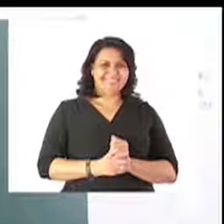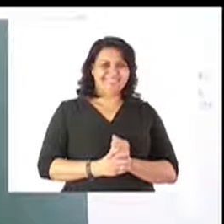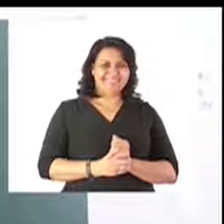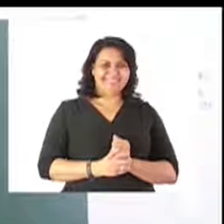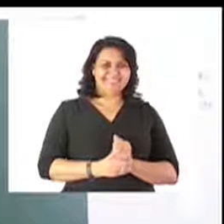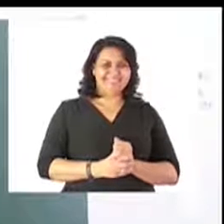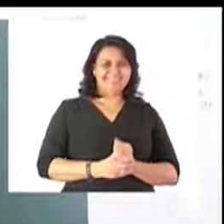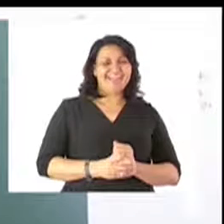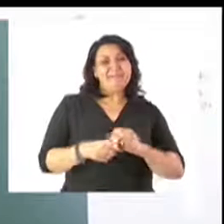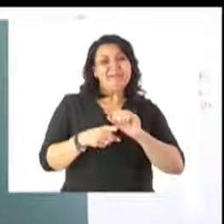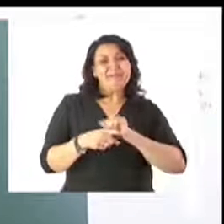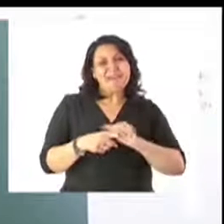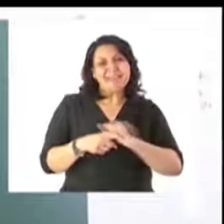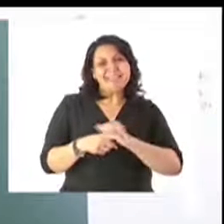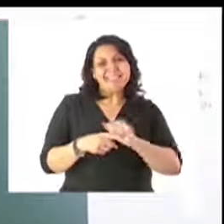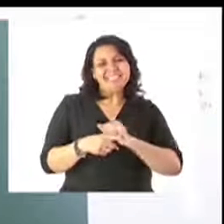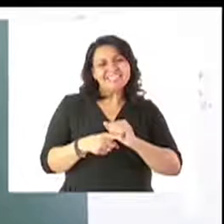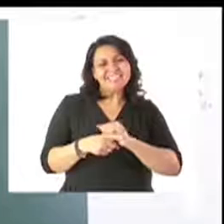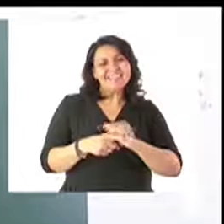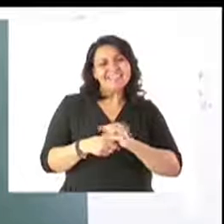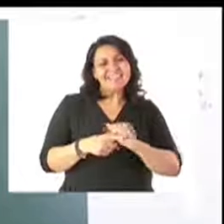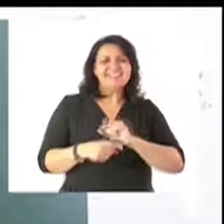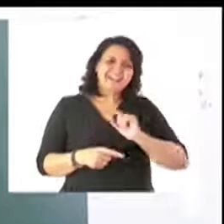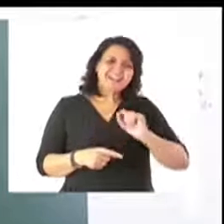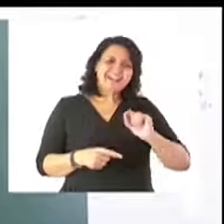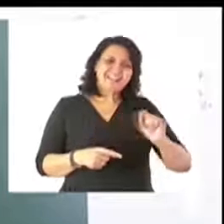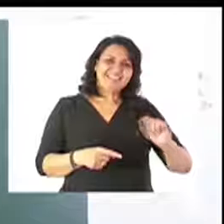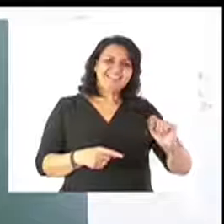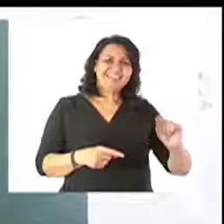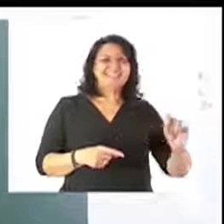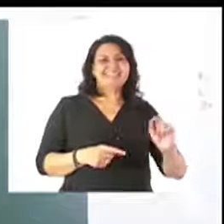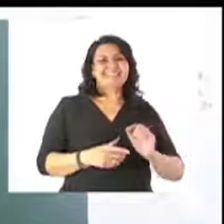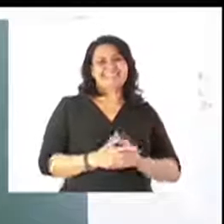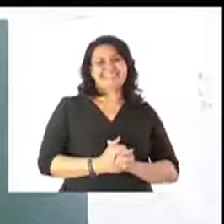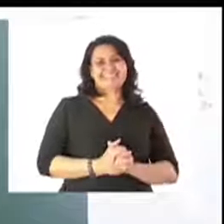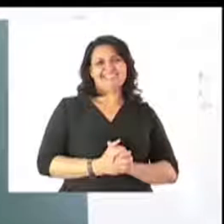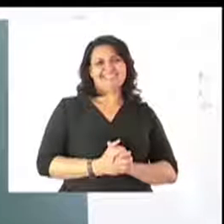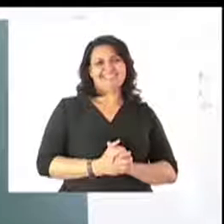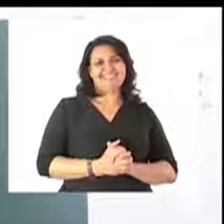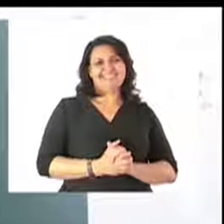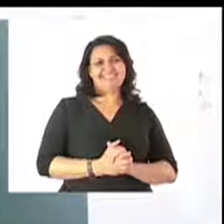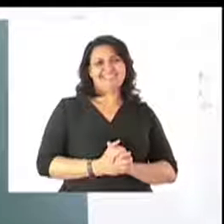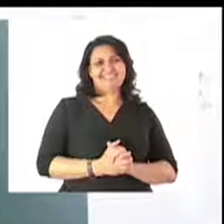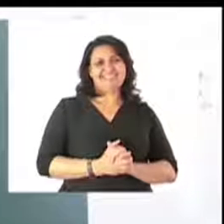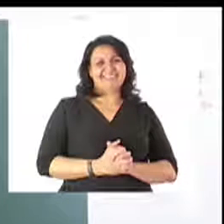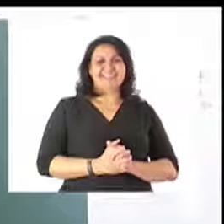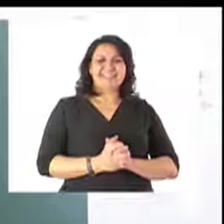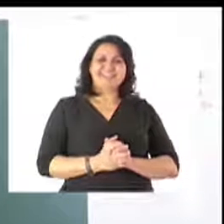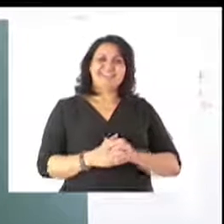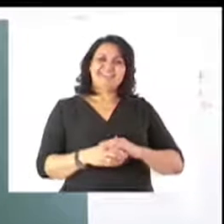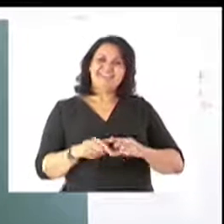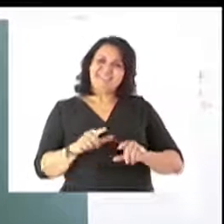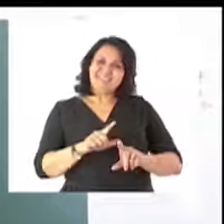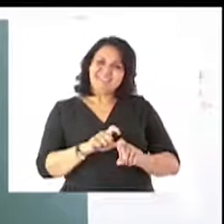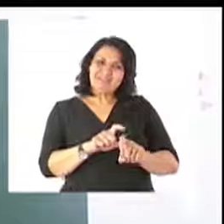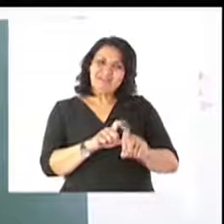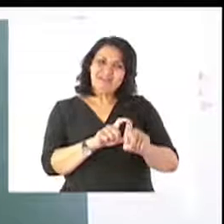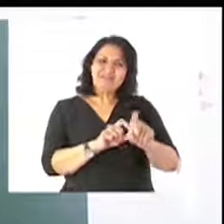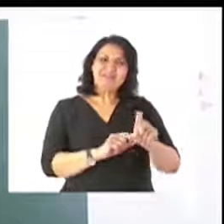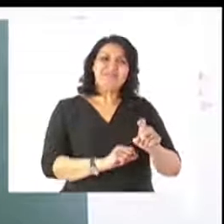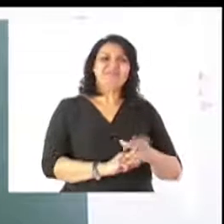try and write it on the blackboard. Just follow carefully with your